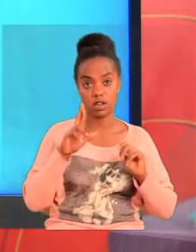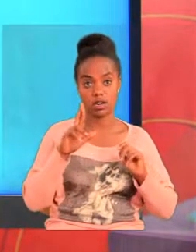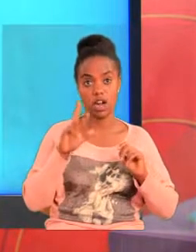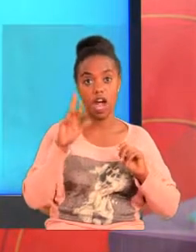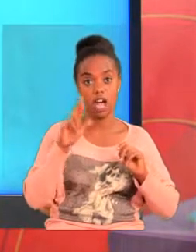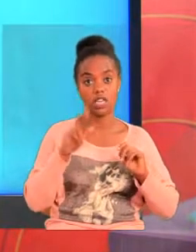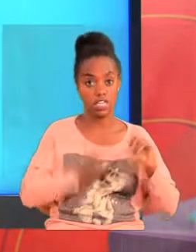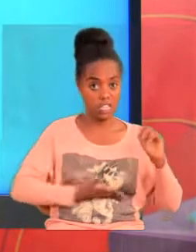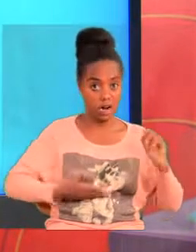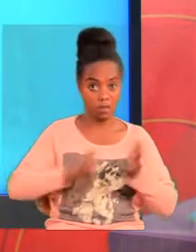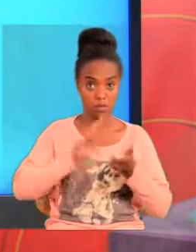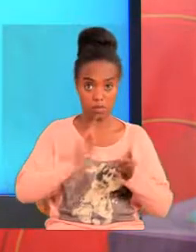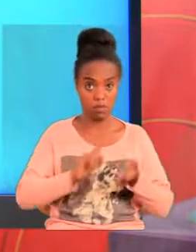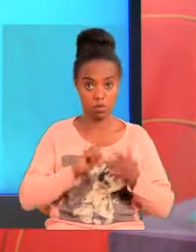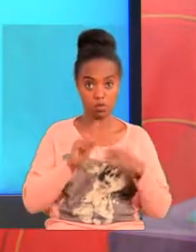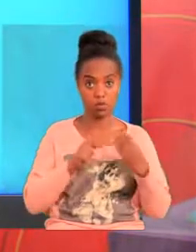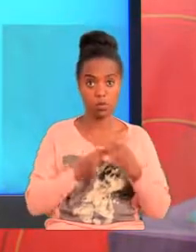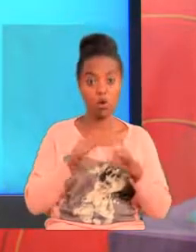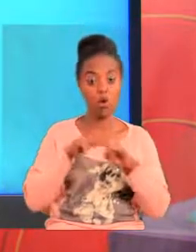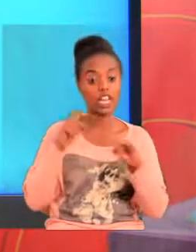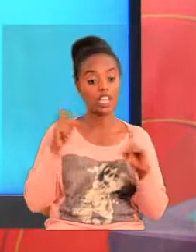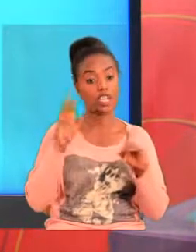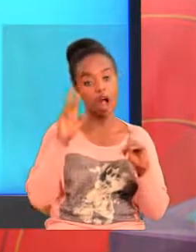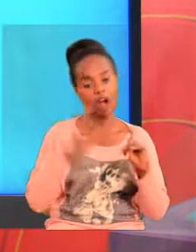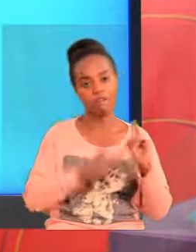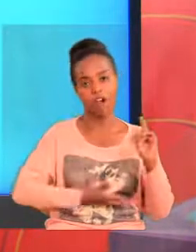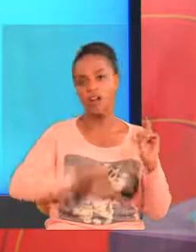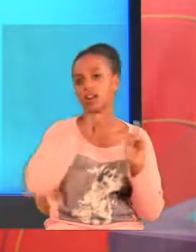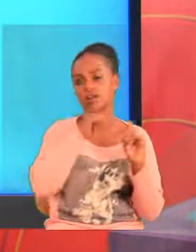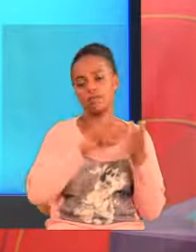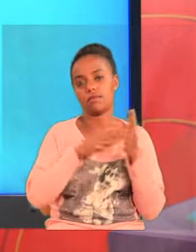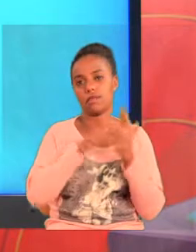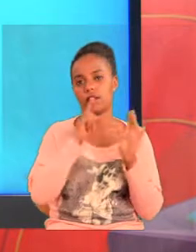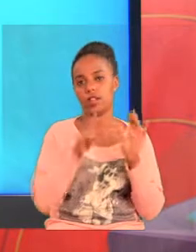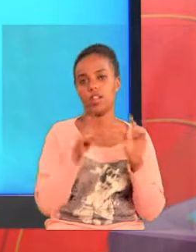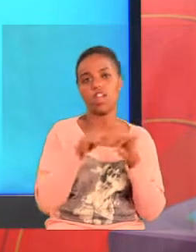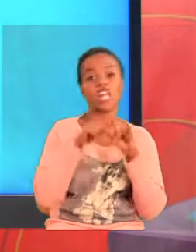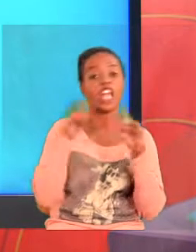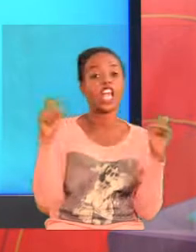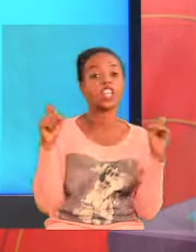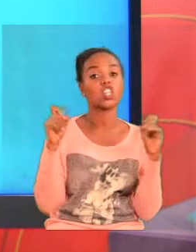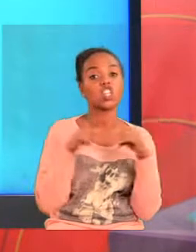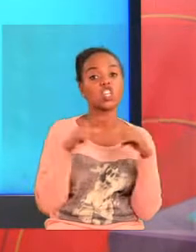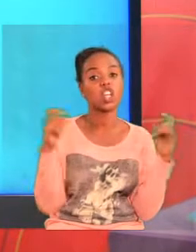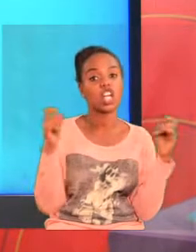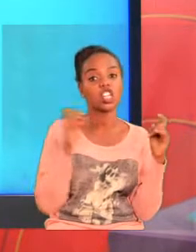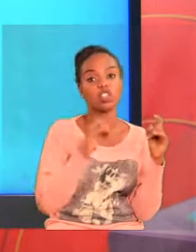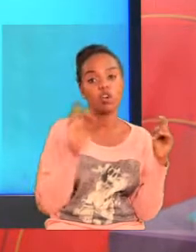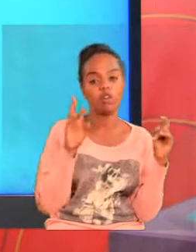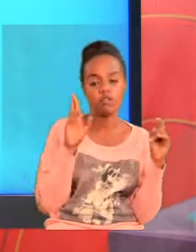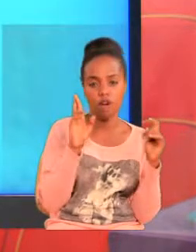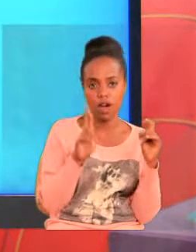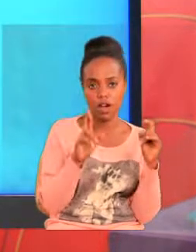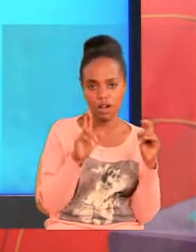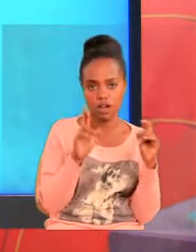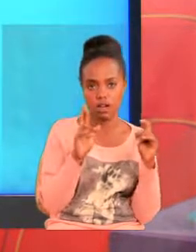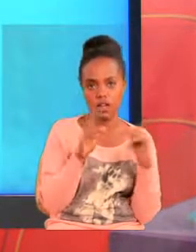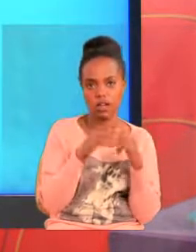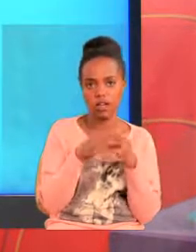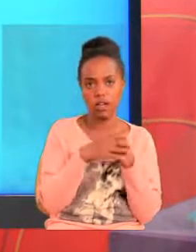is negation of R. So the people will not starve is this negation of R.